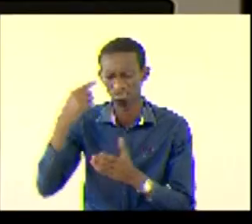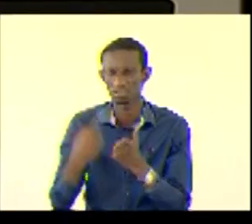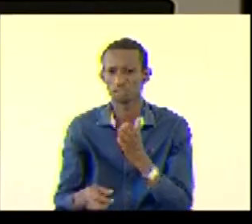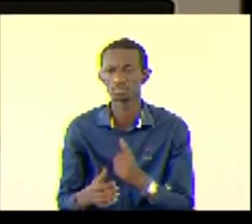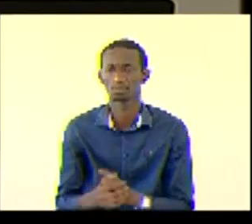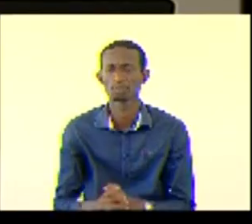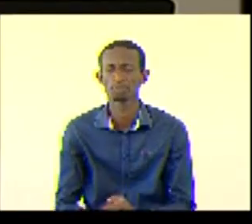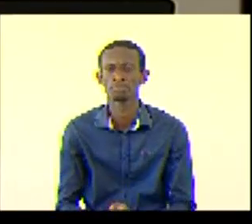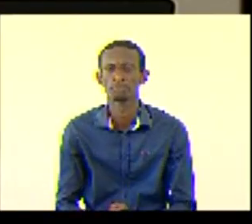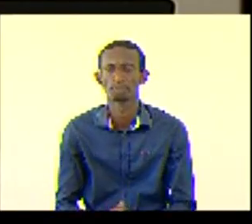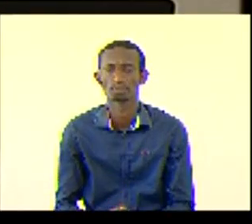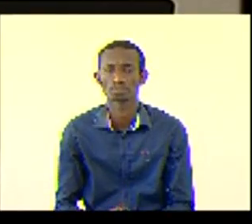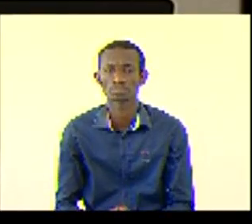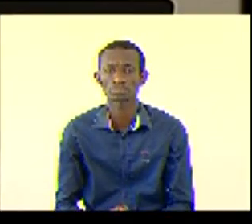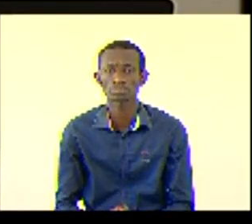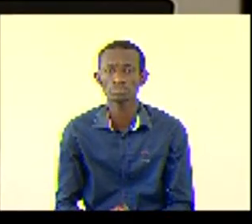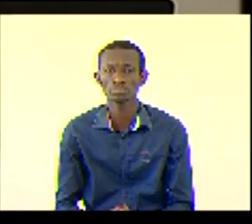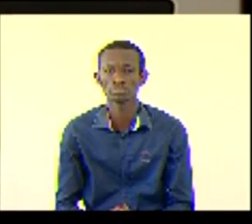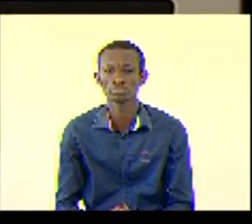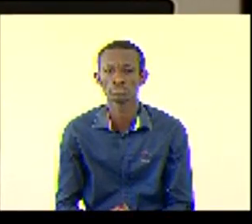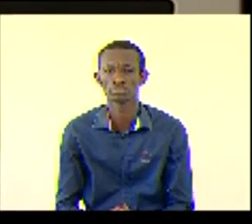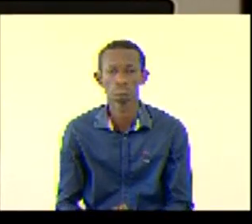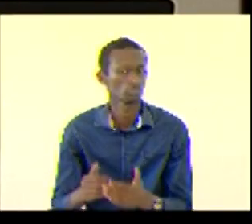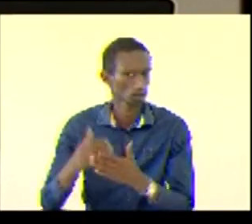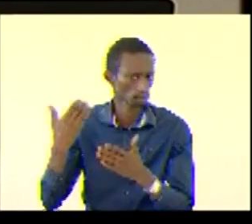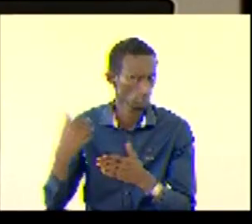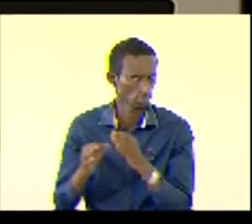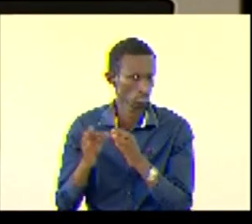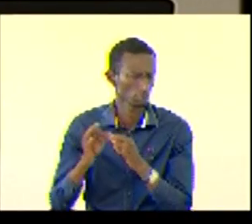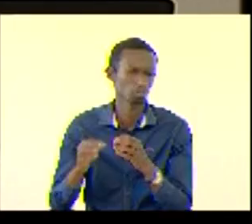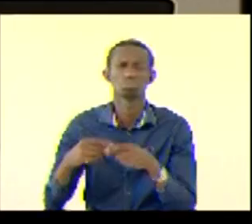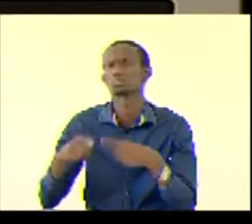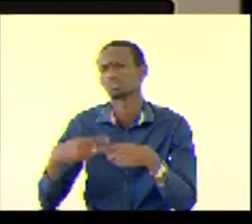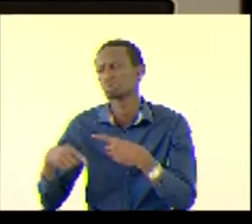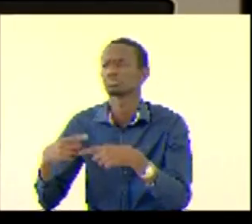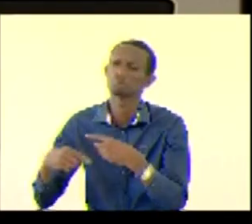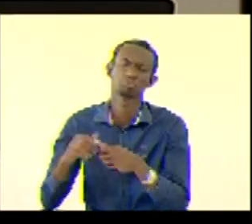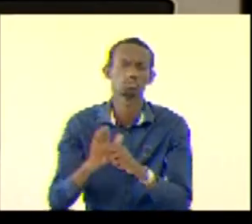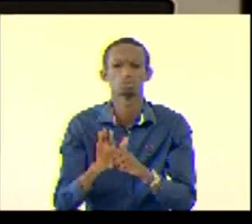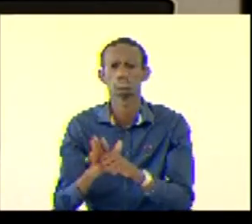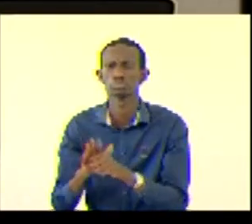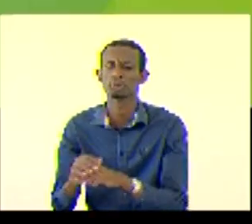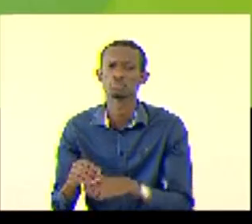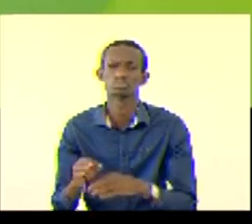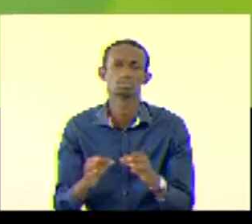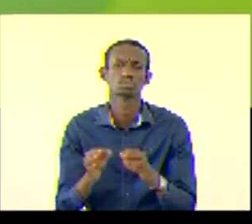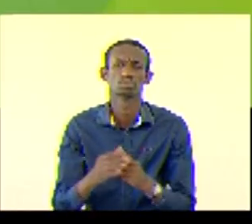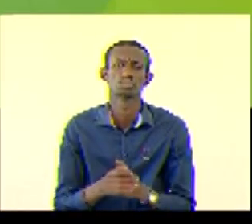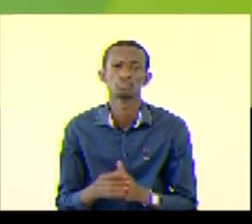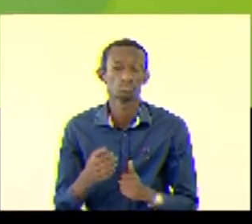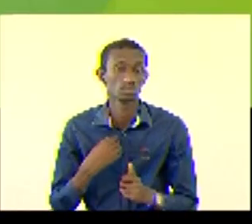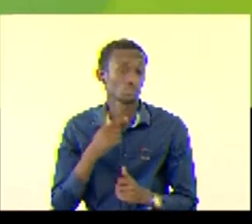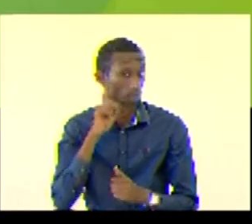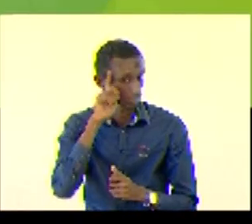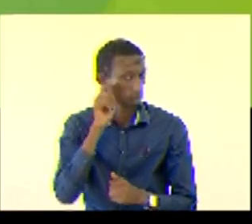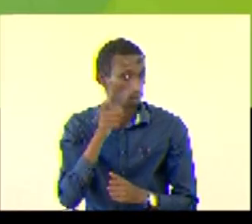I believe, at least because we have mentioned the catalyst several times, and I'm expecting